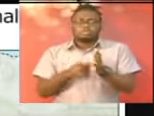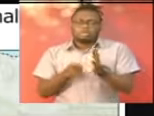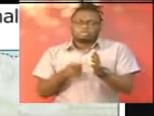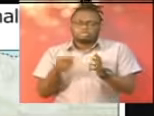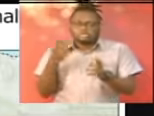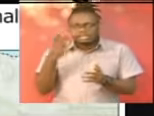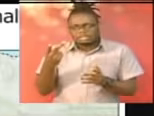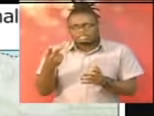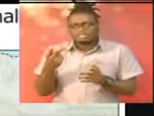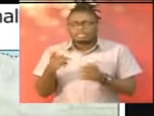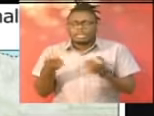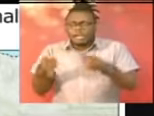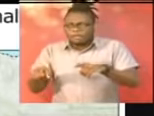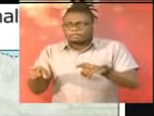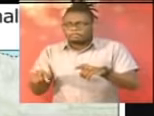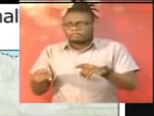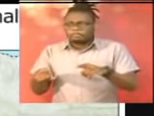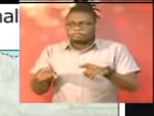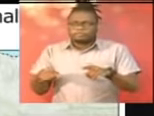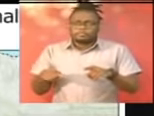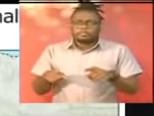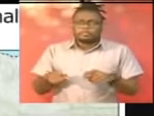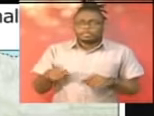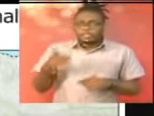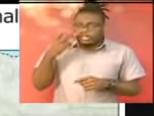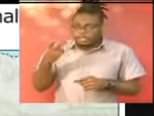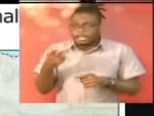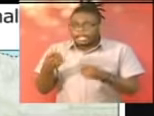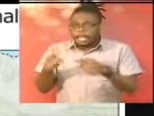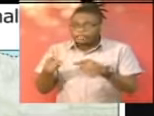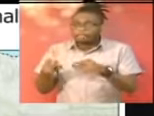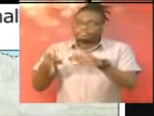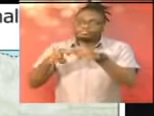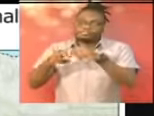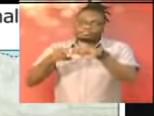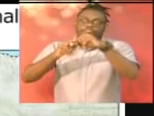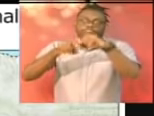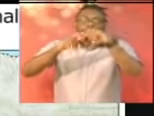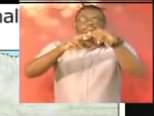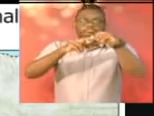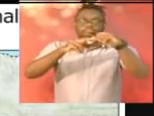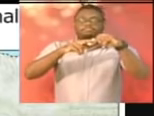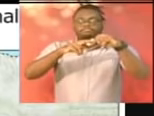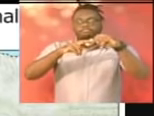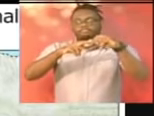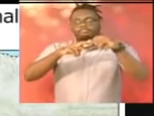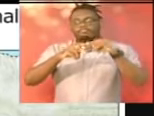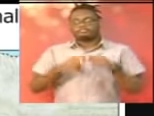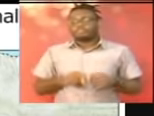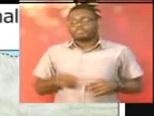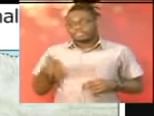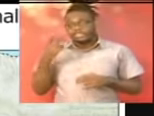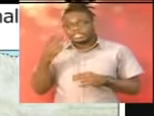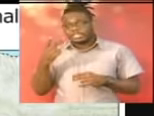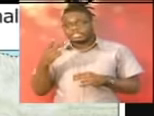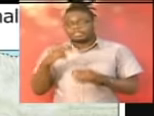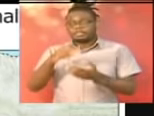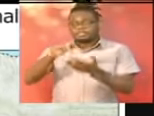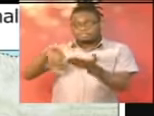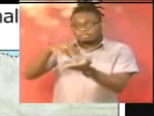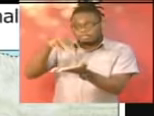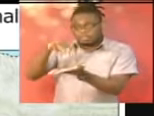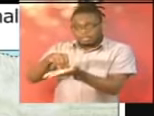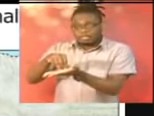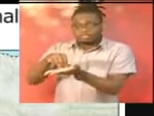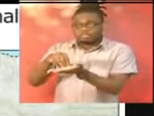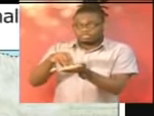our next map, which looks at County St. George Central. And again, we're seeing several areas in which there are no identifiable